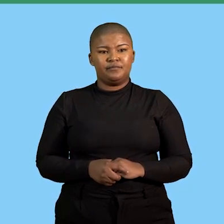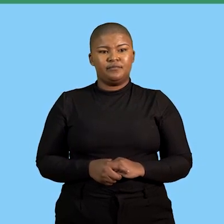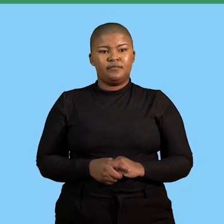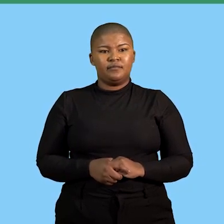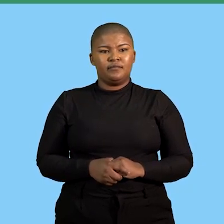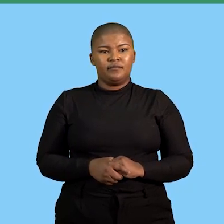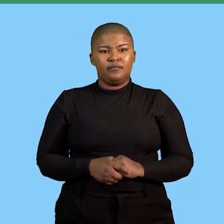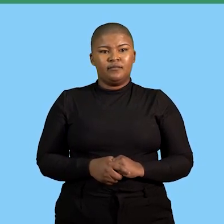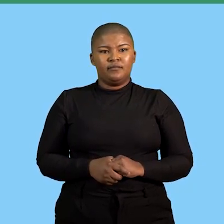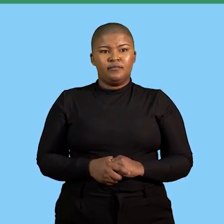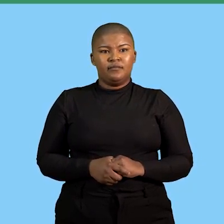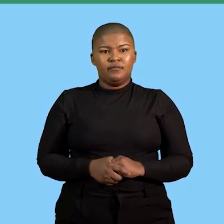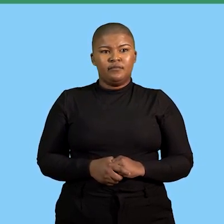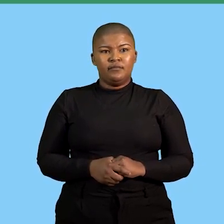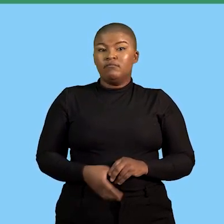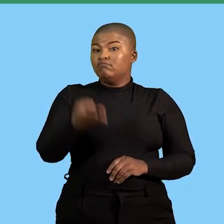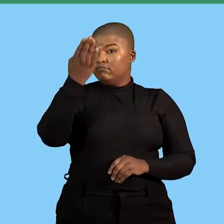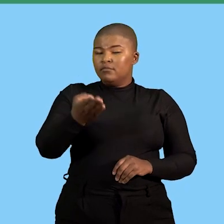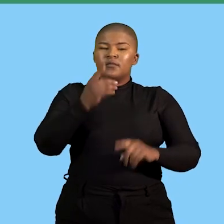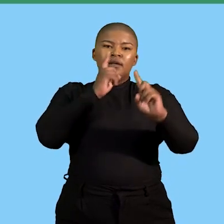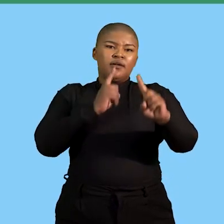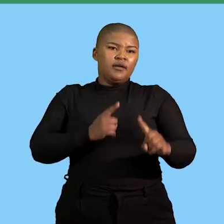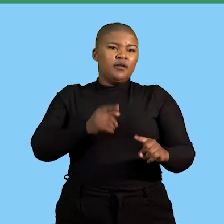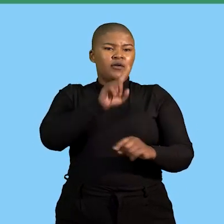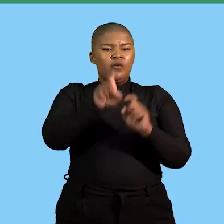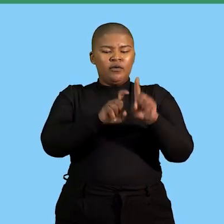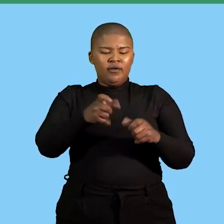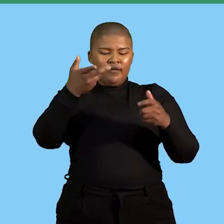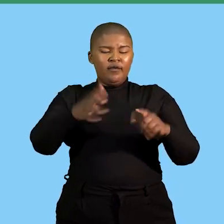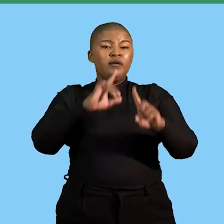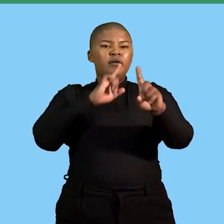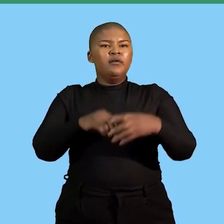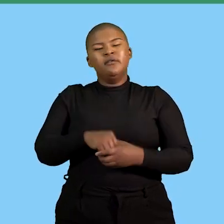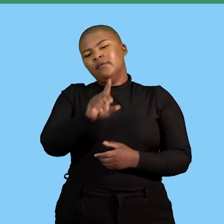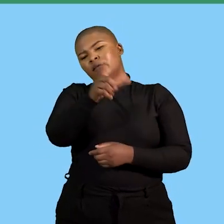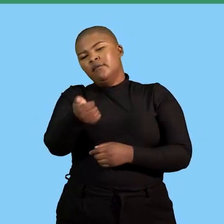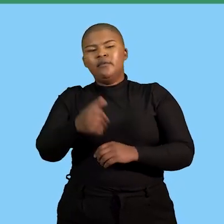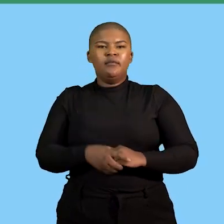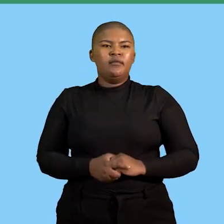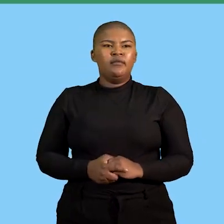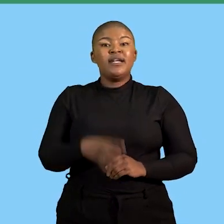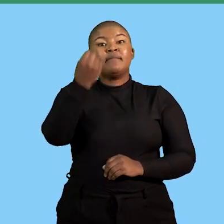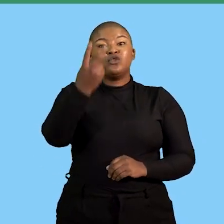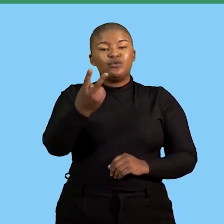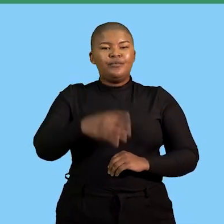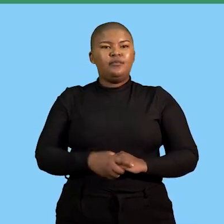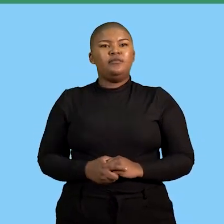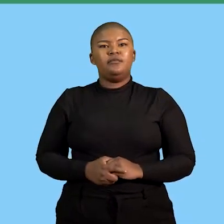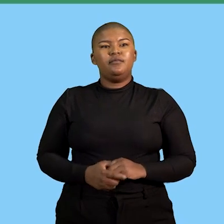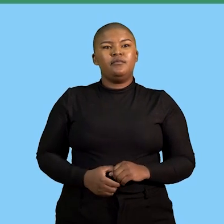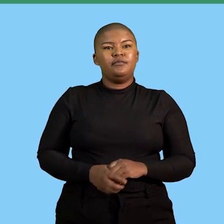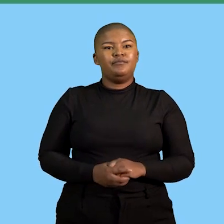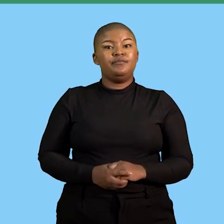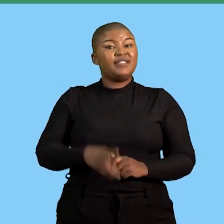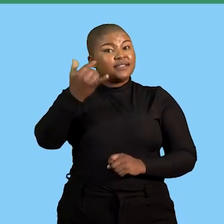So those are your responses to the question. Now, as we move, number 2, you're supposed to discuss